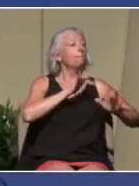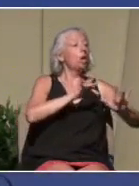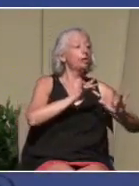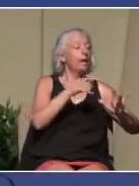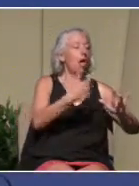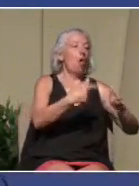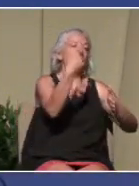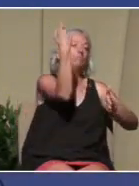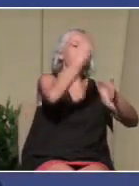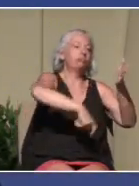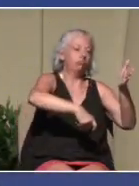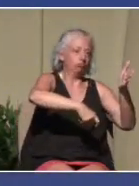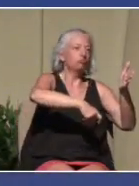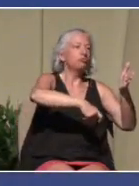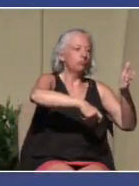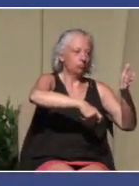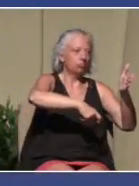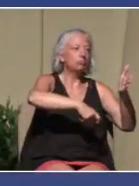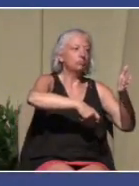costly.